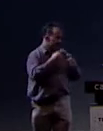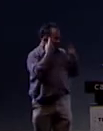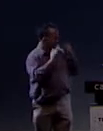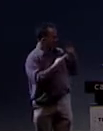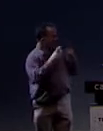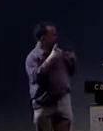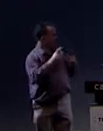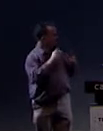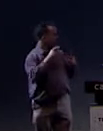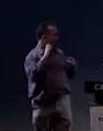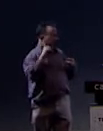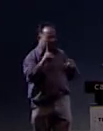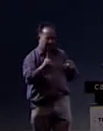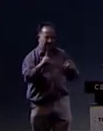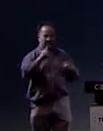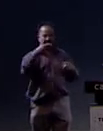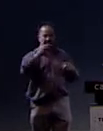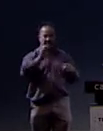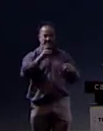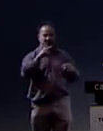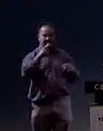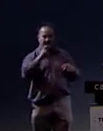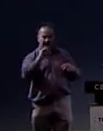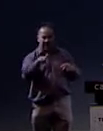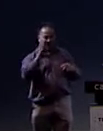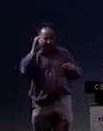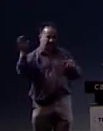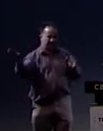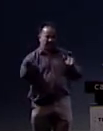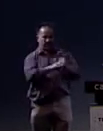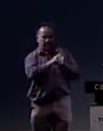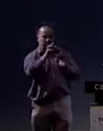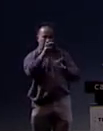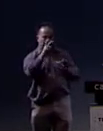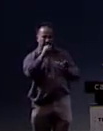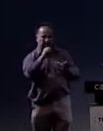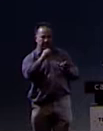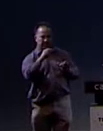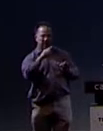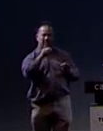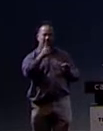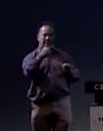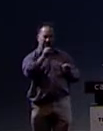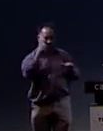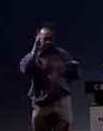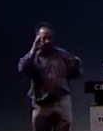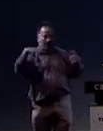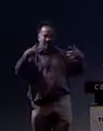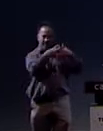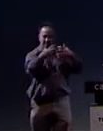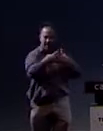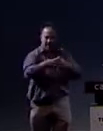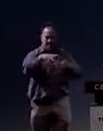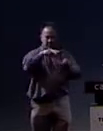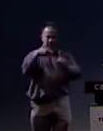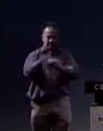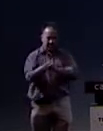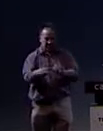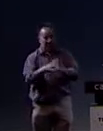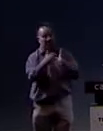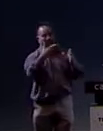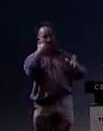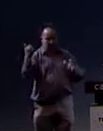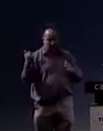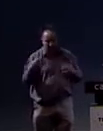know, and the way David Hockney's work and his photo collages in particular, they match perspective way better than two-dimensional unprocessed images